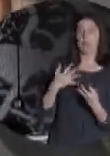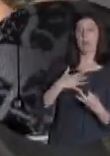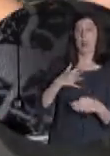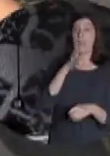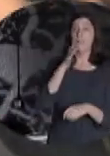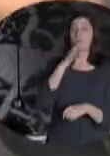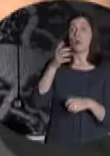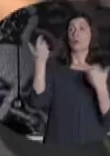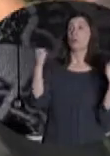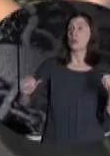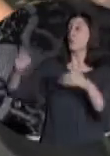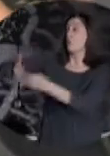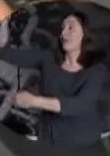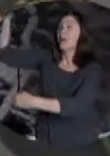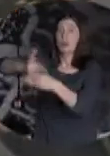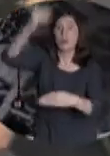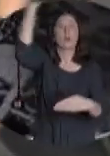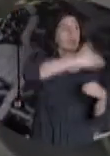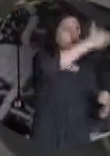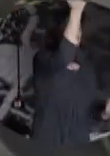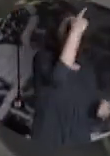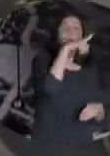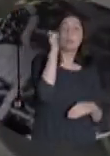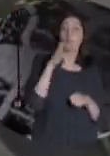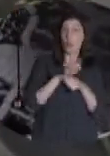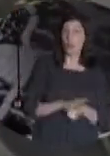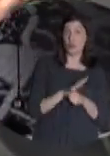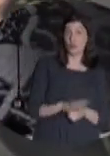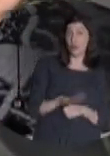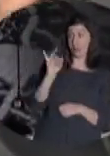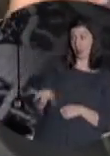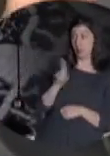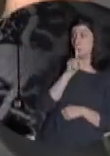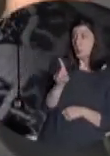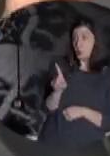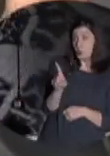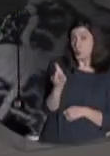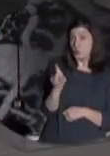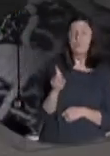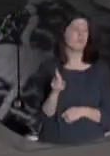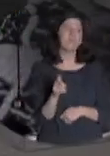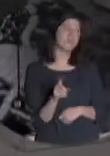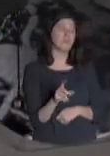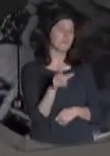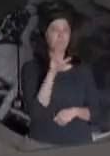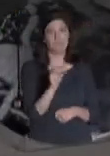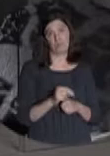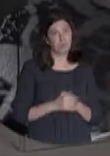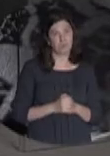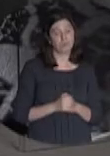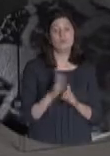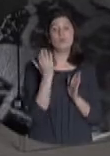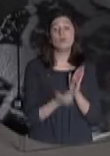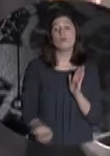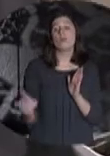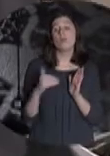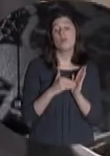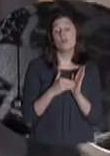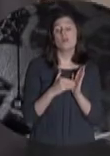mom running around trying to open up all the windows Sure. because of pressure. Is that true? Not really. No, I mean,